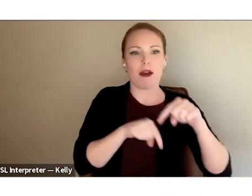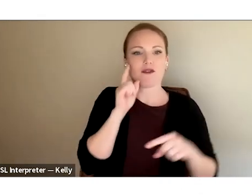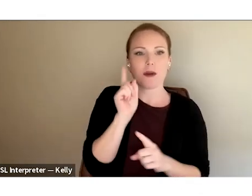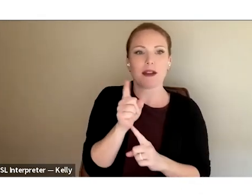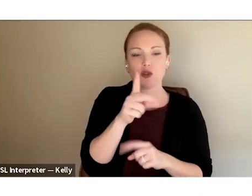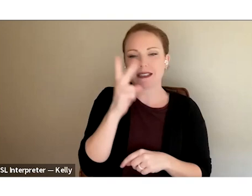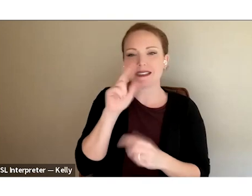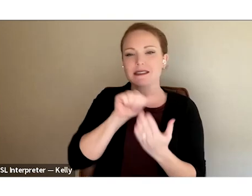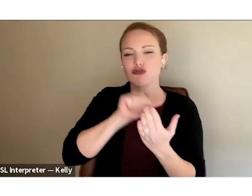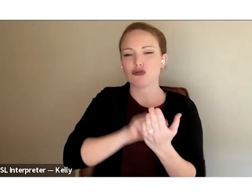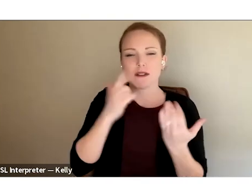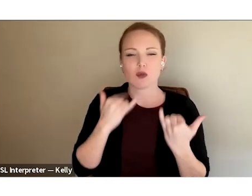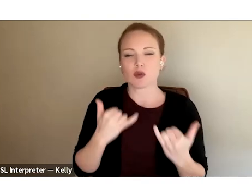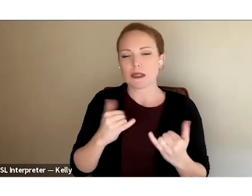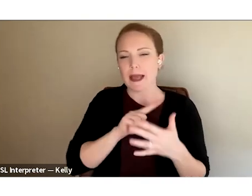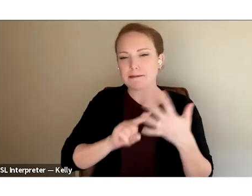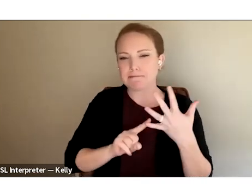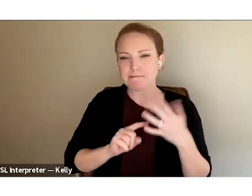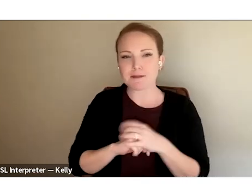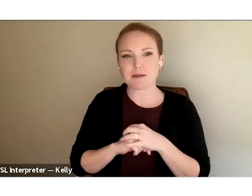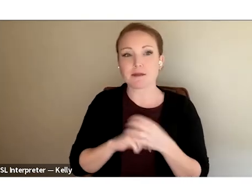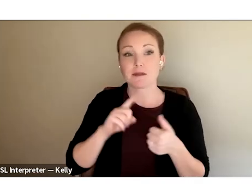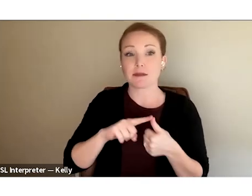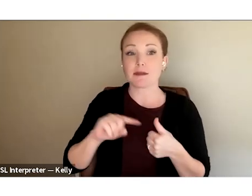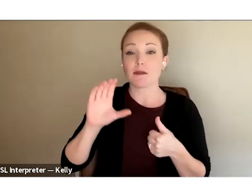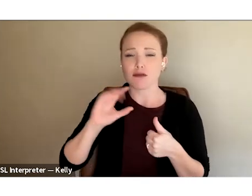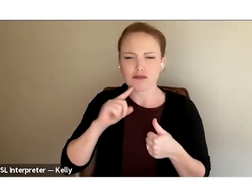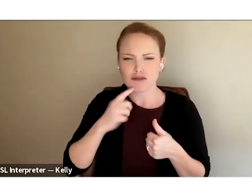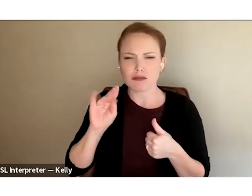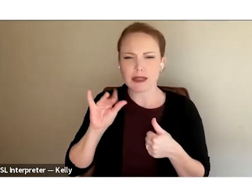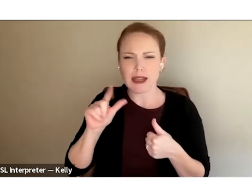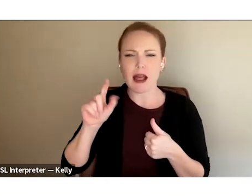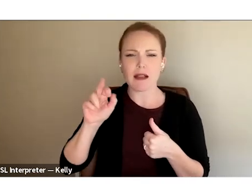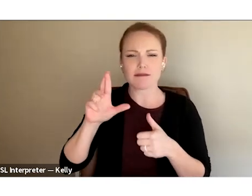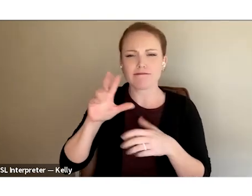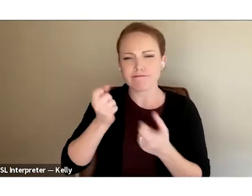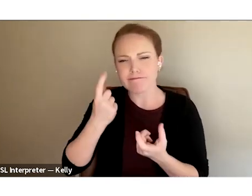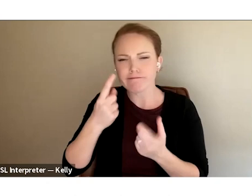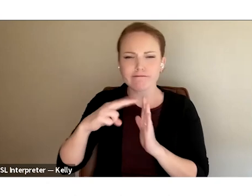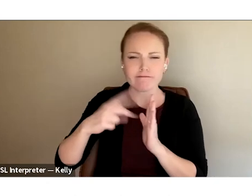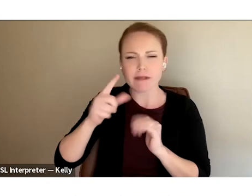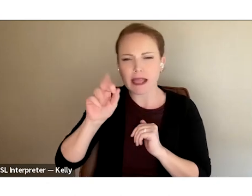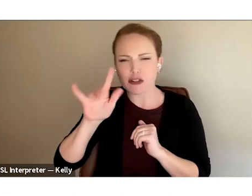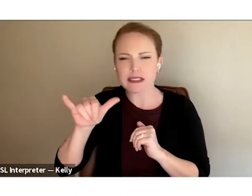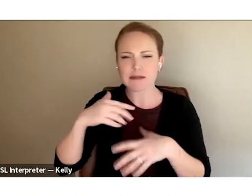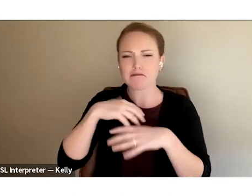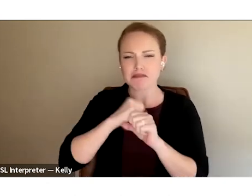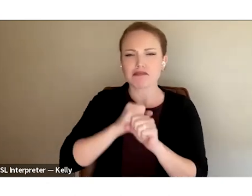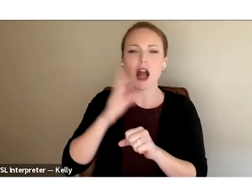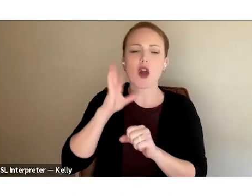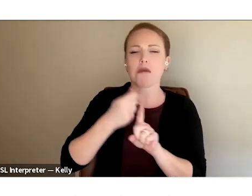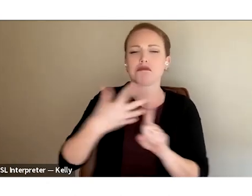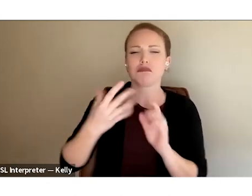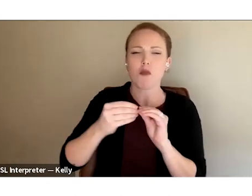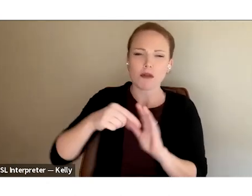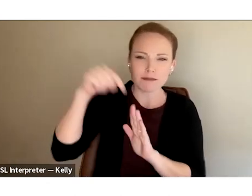game plan for today. Critical media literacy recap. I'm going to delve deeper in this concept that I